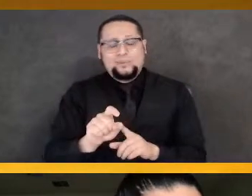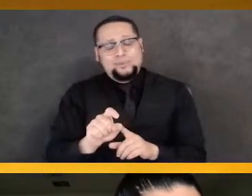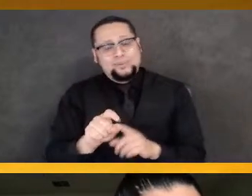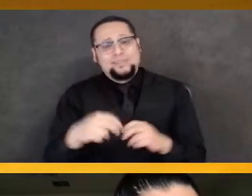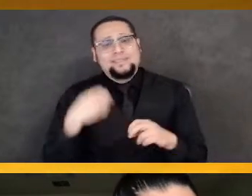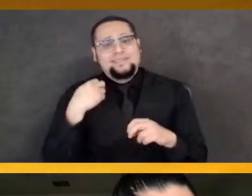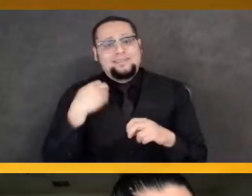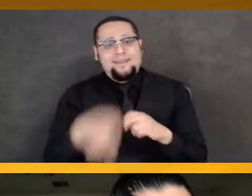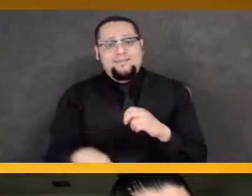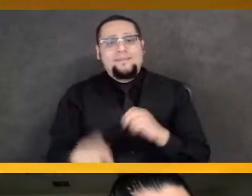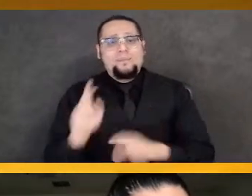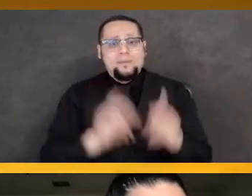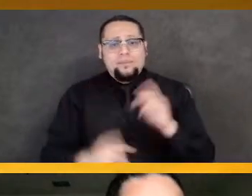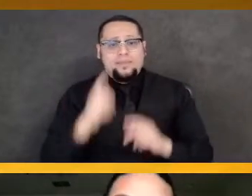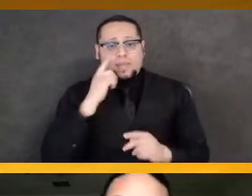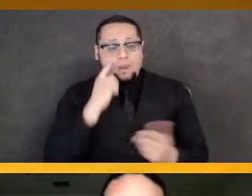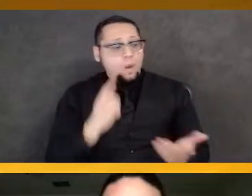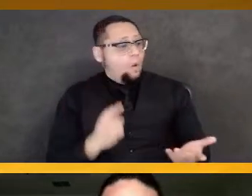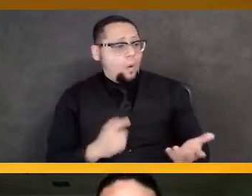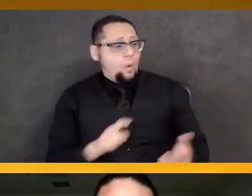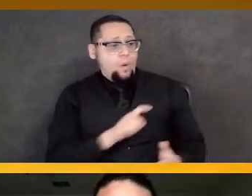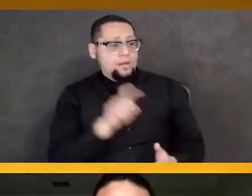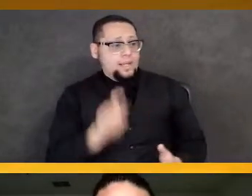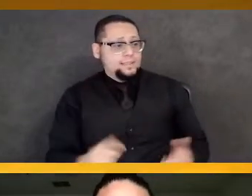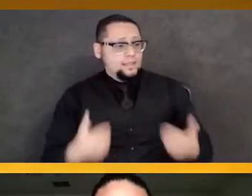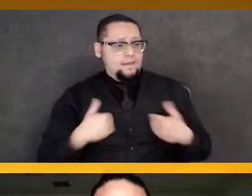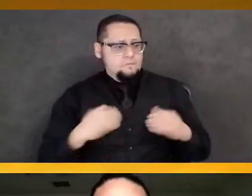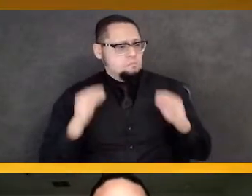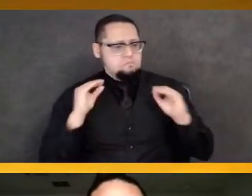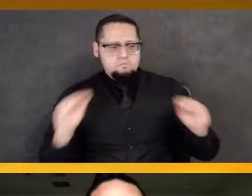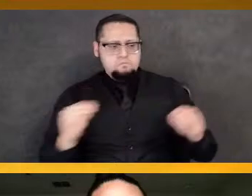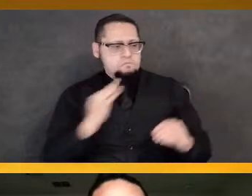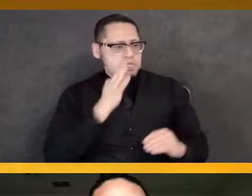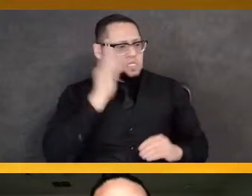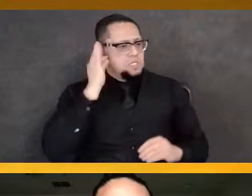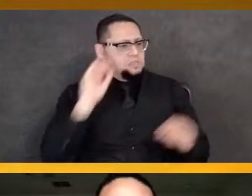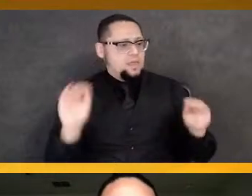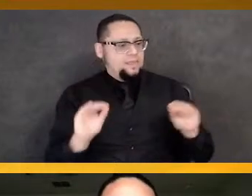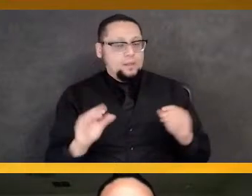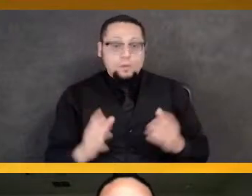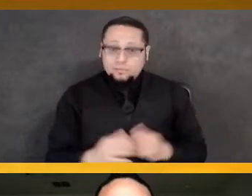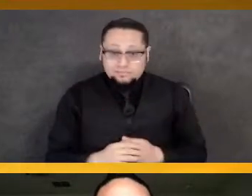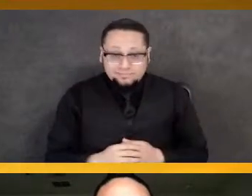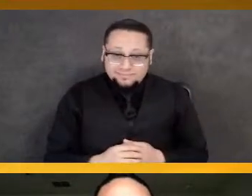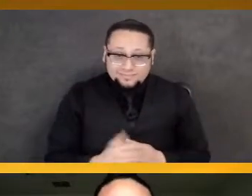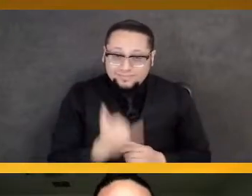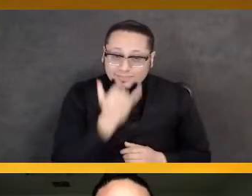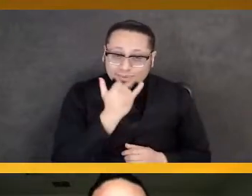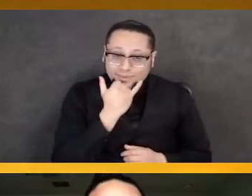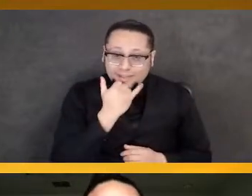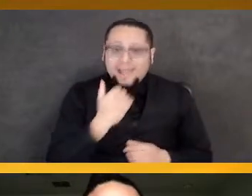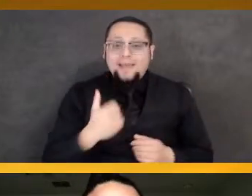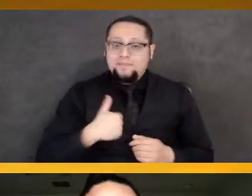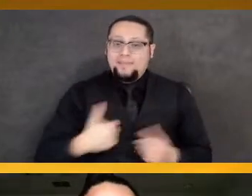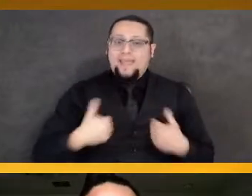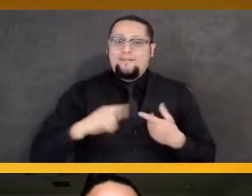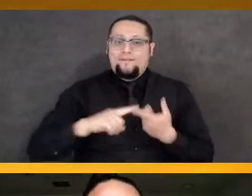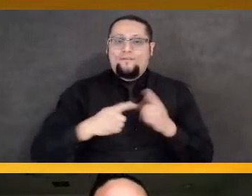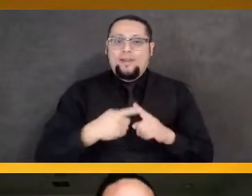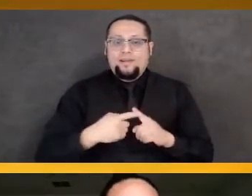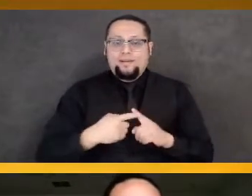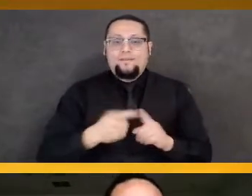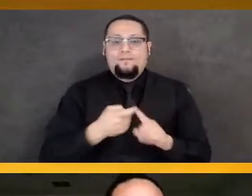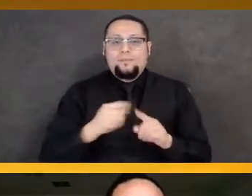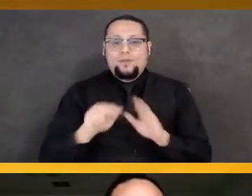people think there are no Indians in Texas. I had a friend who flew over. She was flying from New Mexico